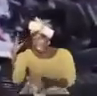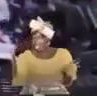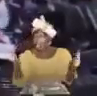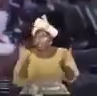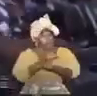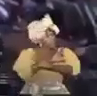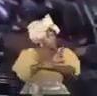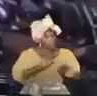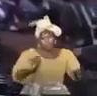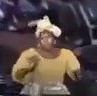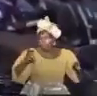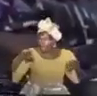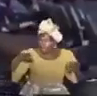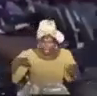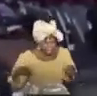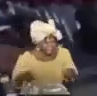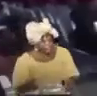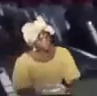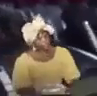way,